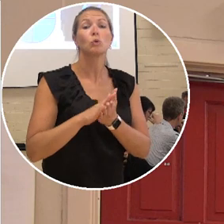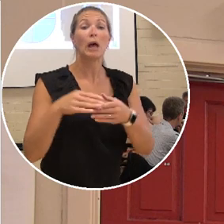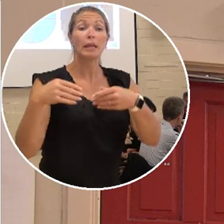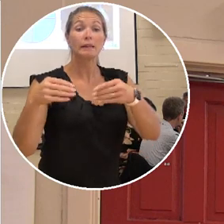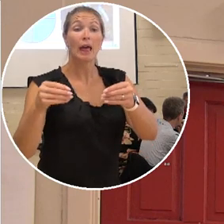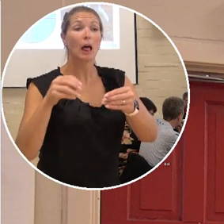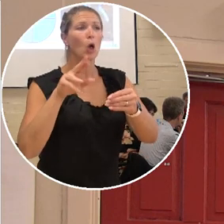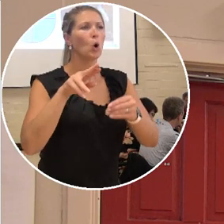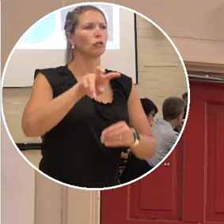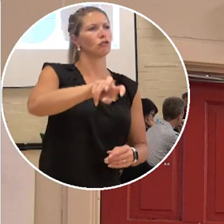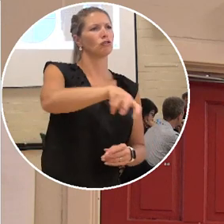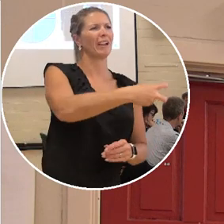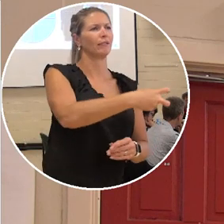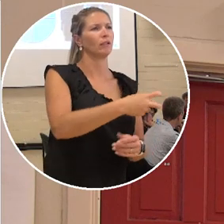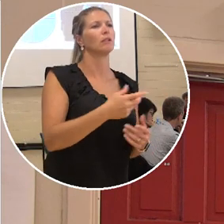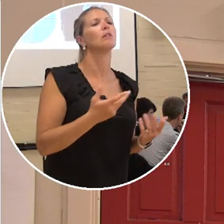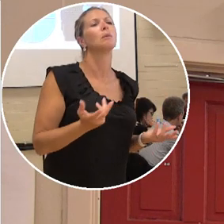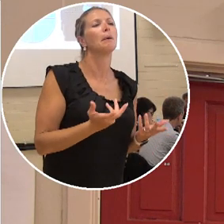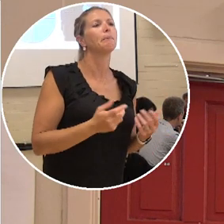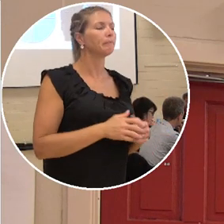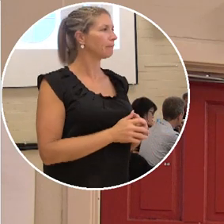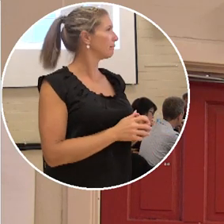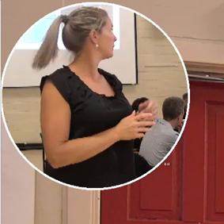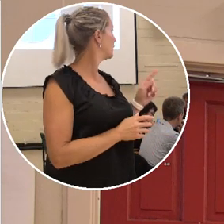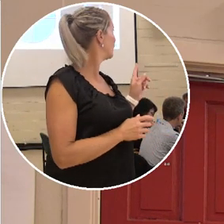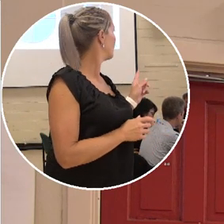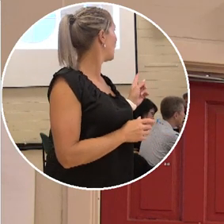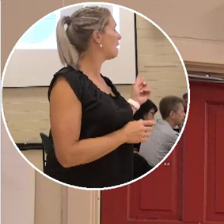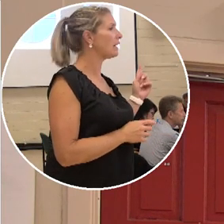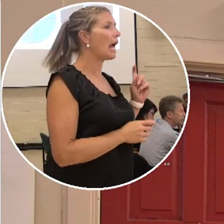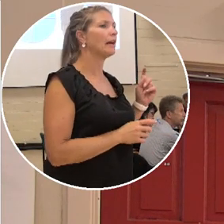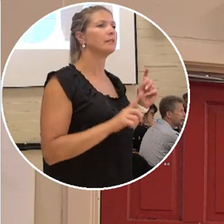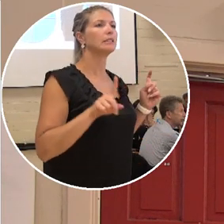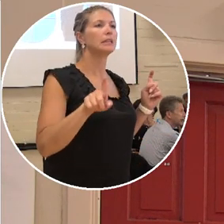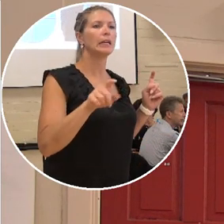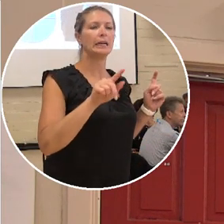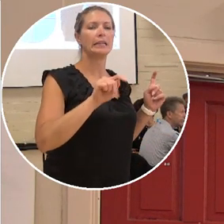pending? I am going to have to defer to Mr. Terry Hall.